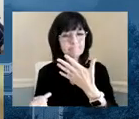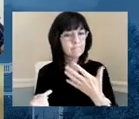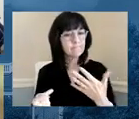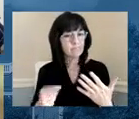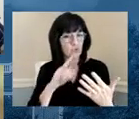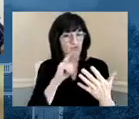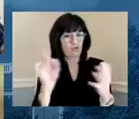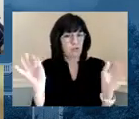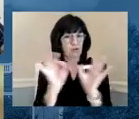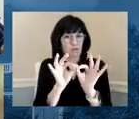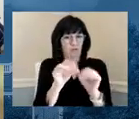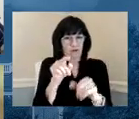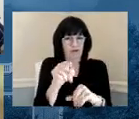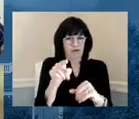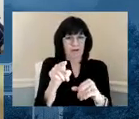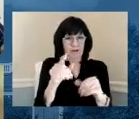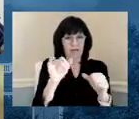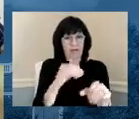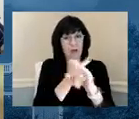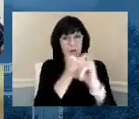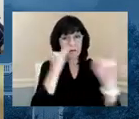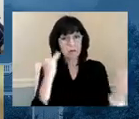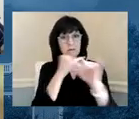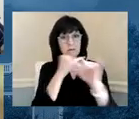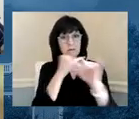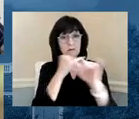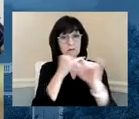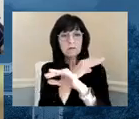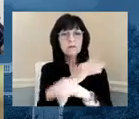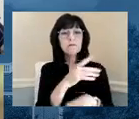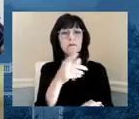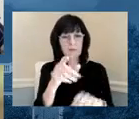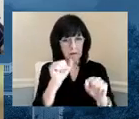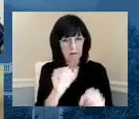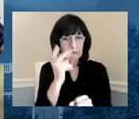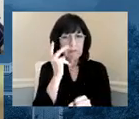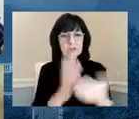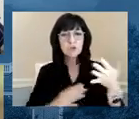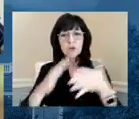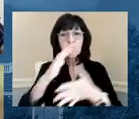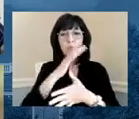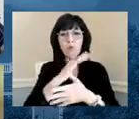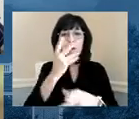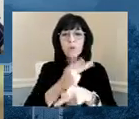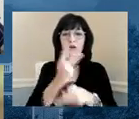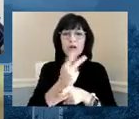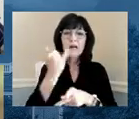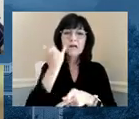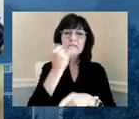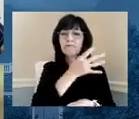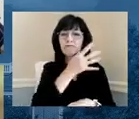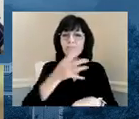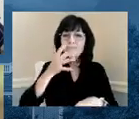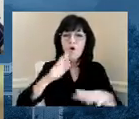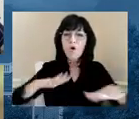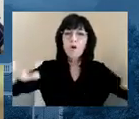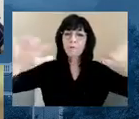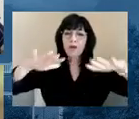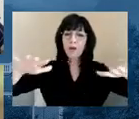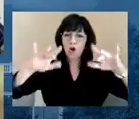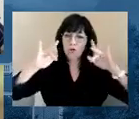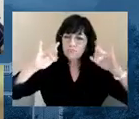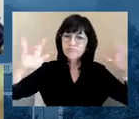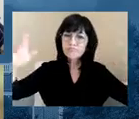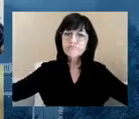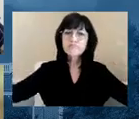telehealth allows access to primary care in rural areas and underserved communities, also in urban areas.